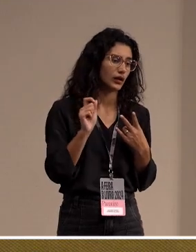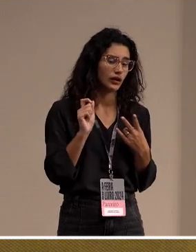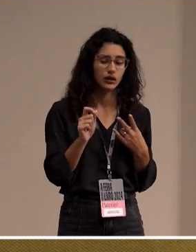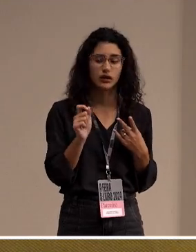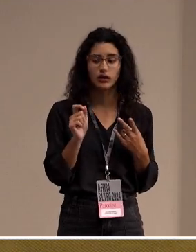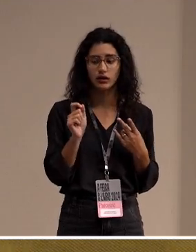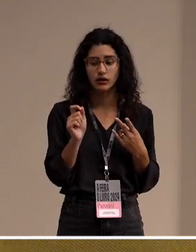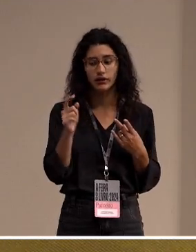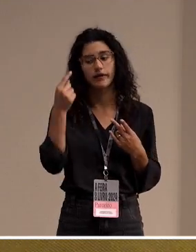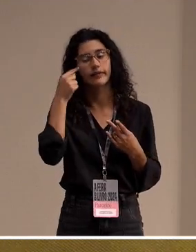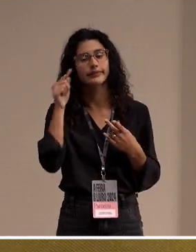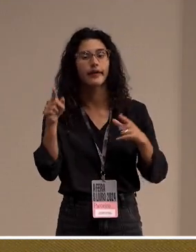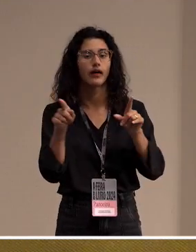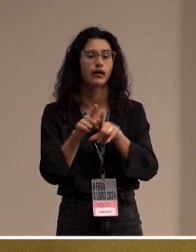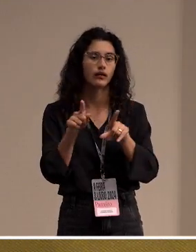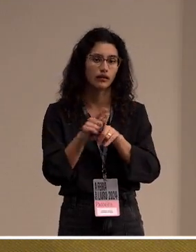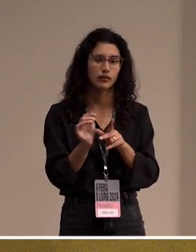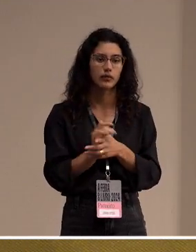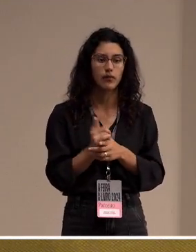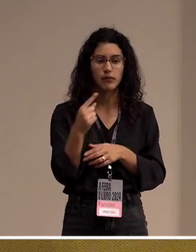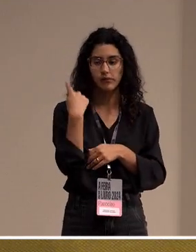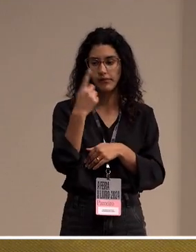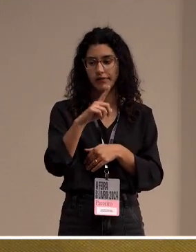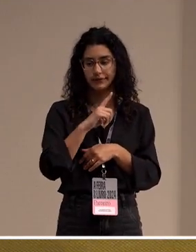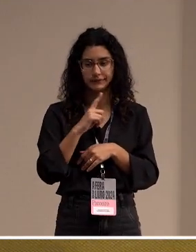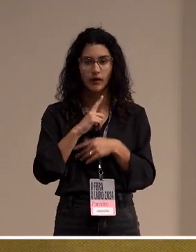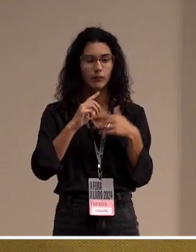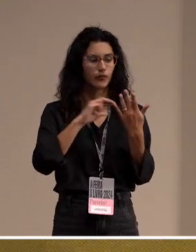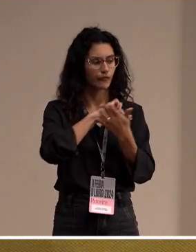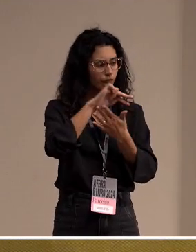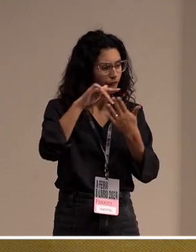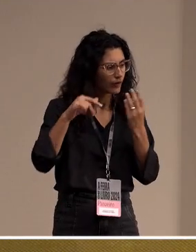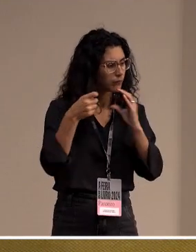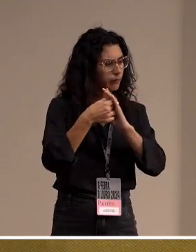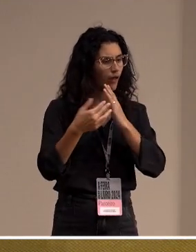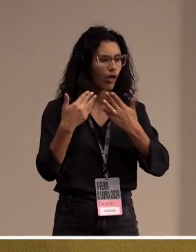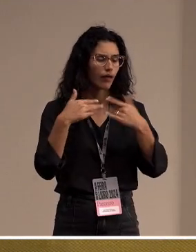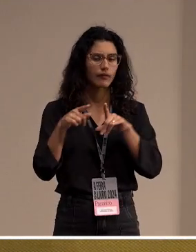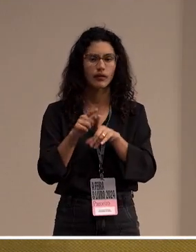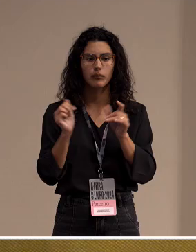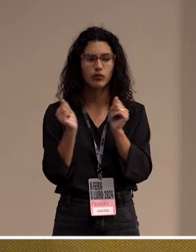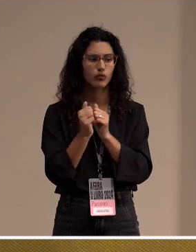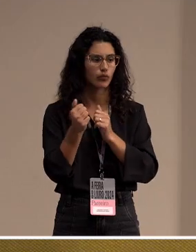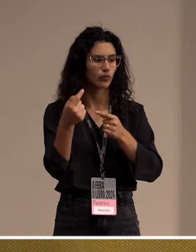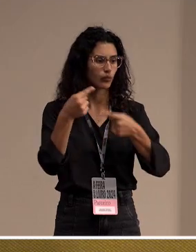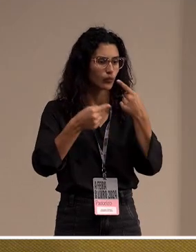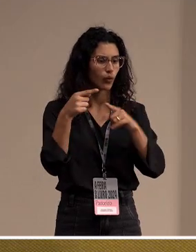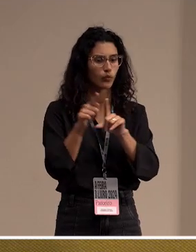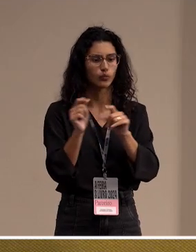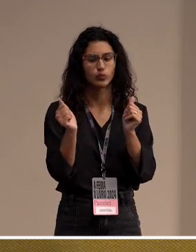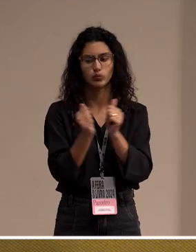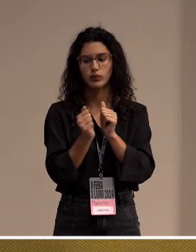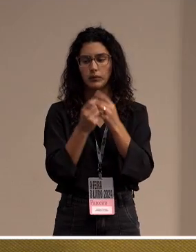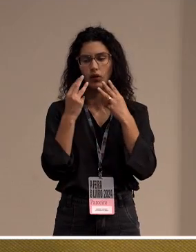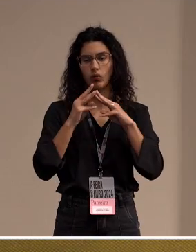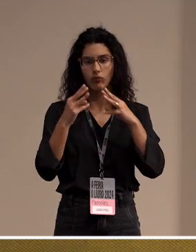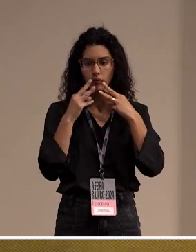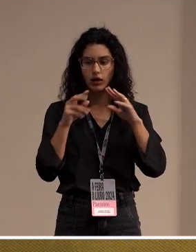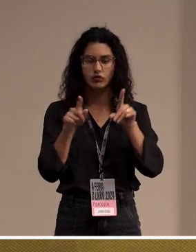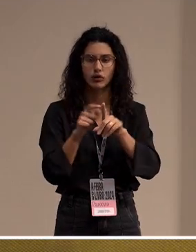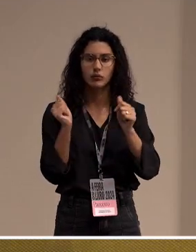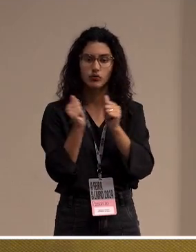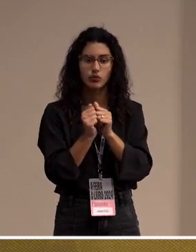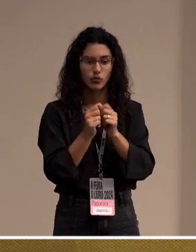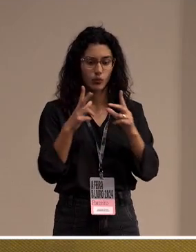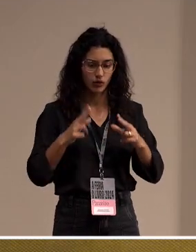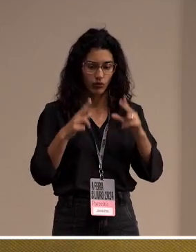back and forth, there's exchanges, there's arguments, there's discussions with marketing people, et cetera. With the end goal,